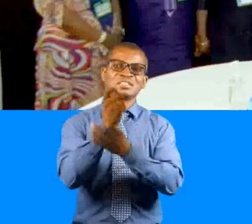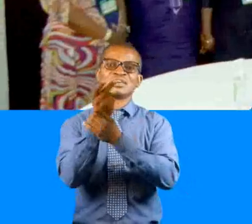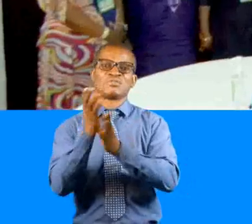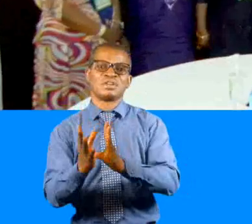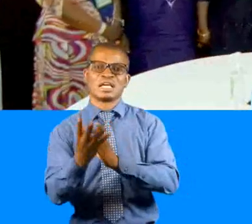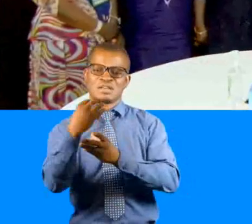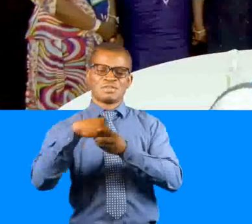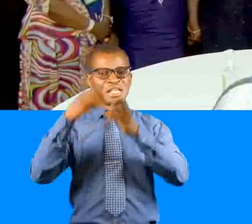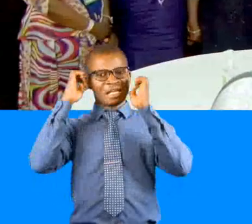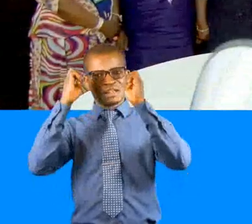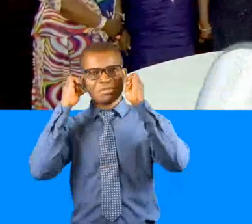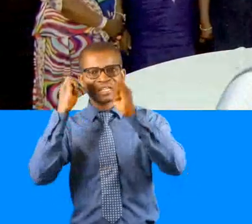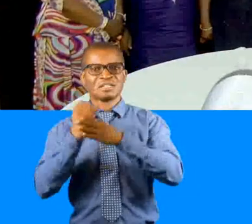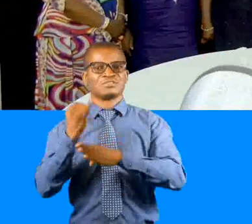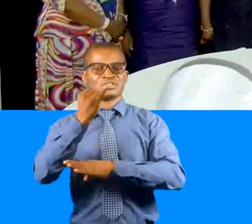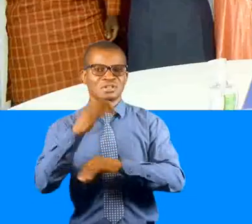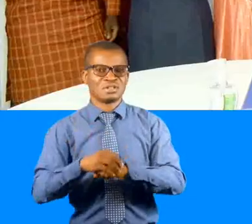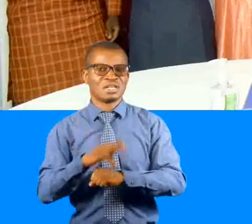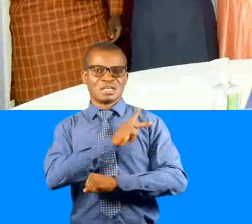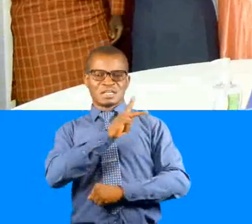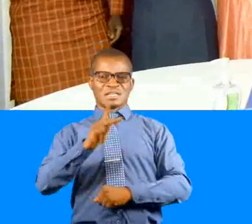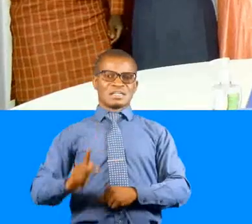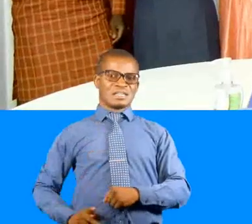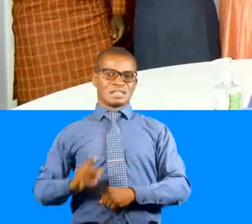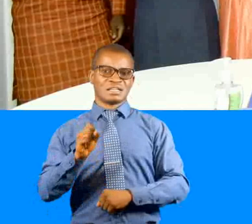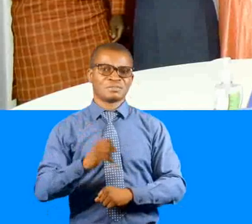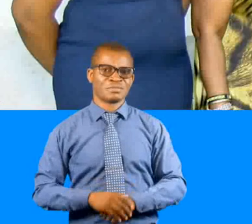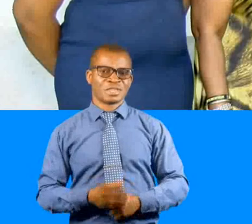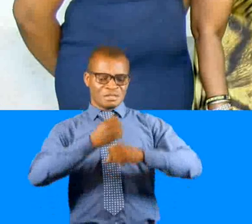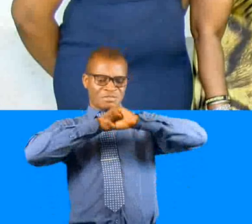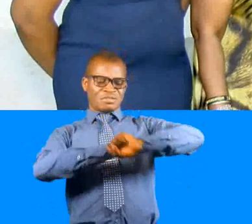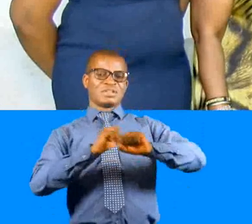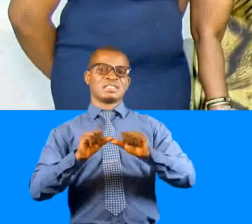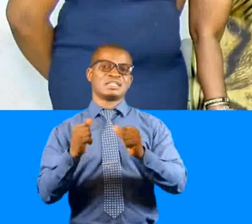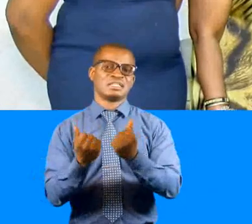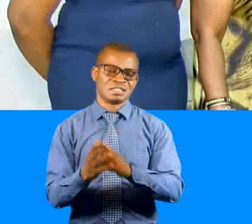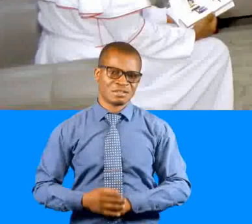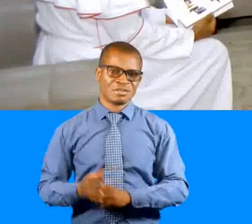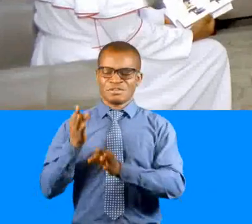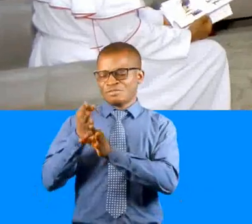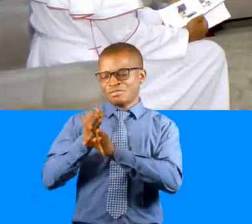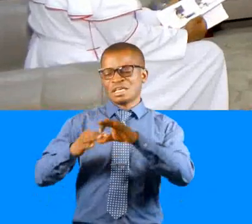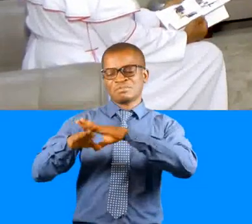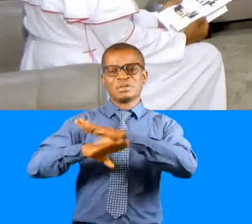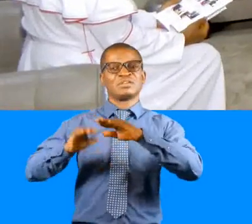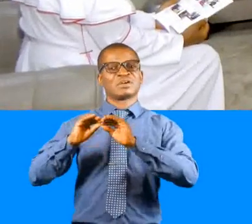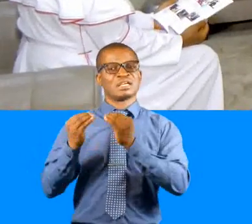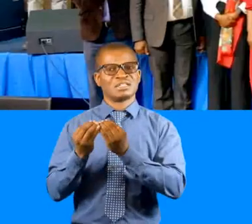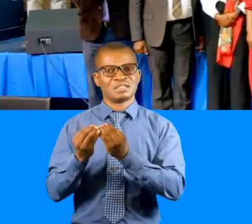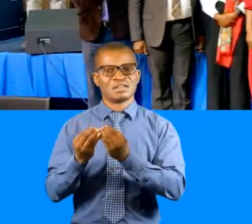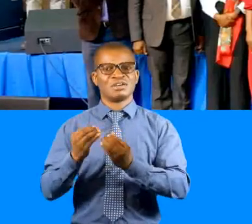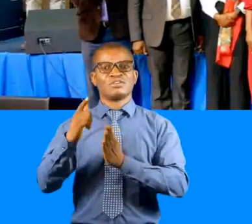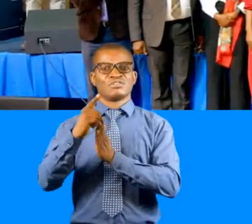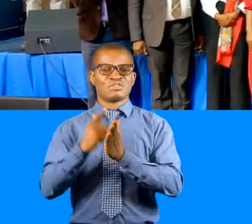stakeholders, including educational institutions, traditional institutions, security agencies, faith-based